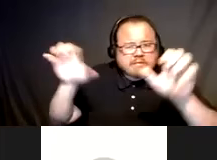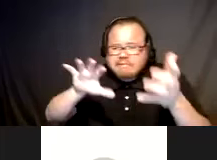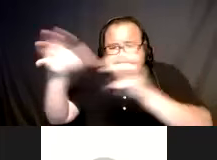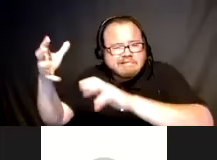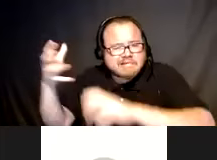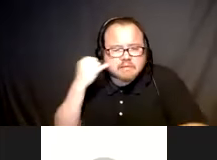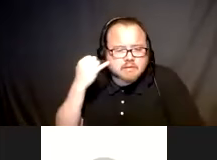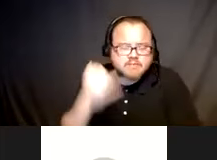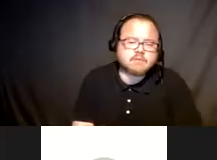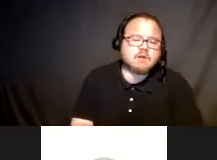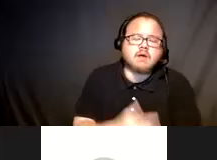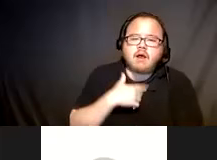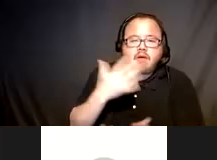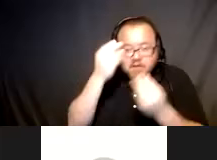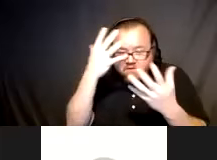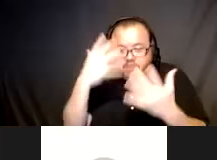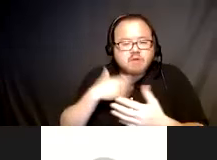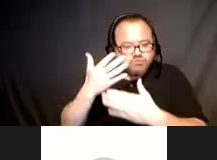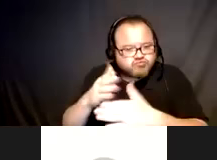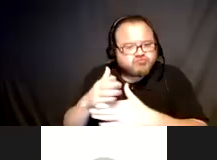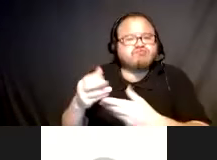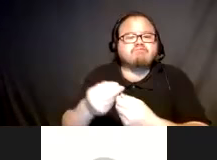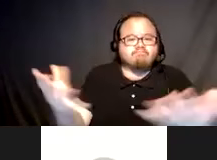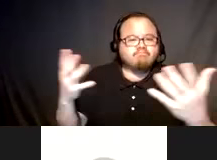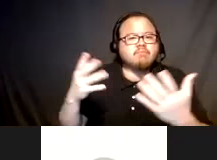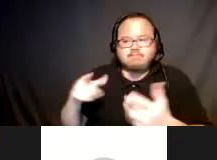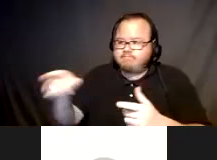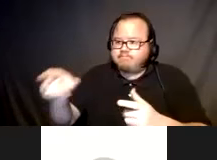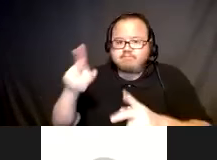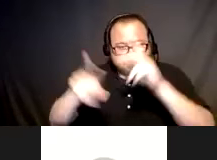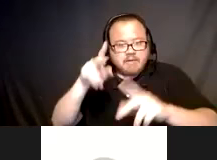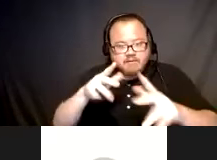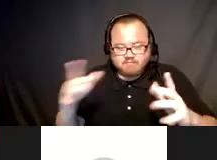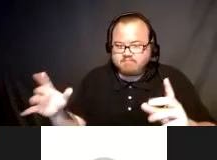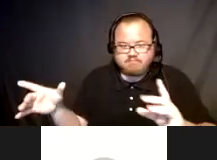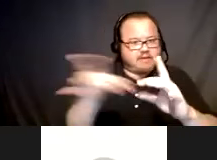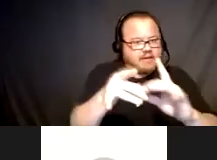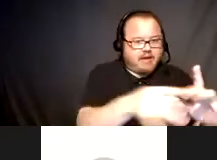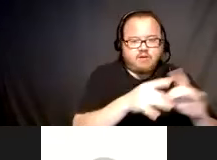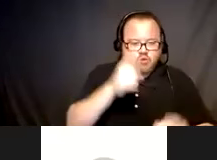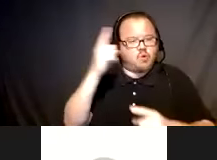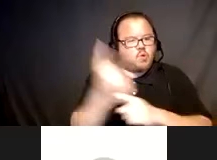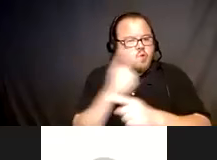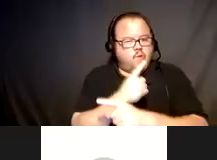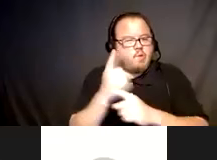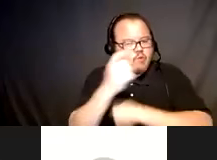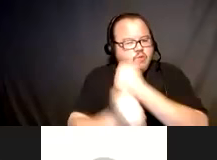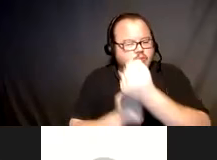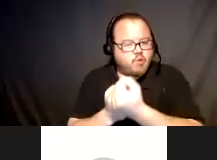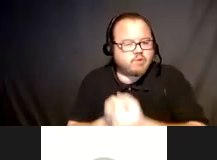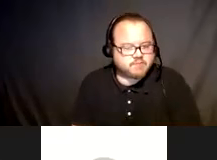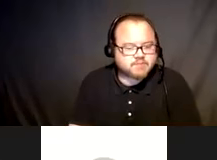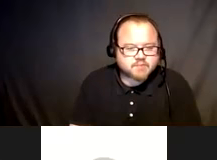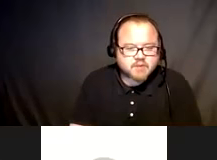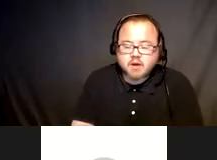we also share information on how to connect those individuals to the appropriate supports. Well, ultimately, these trainings really